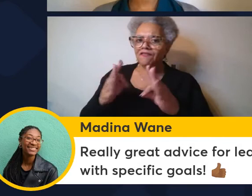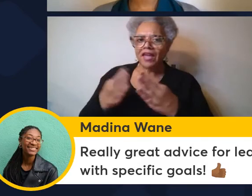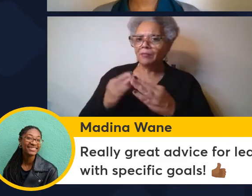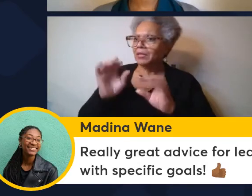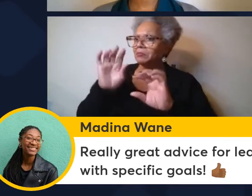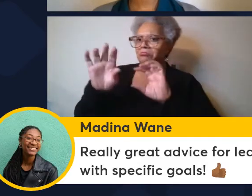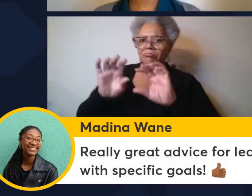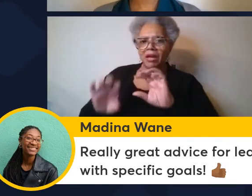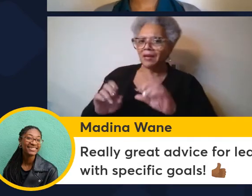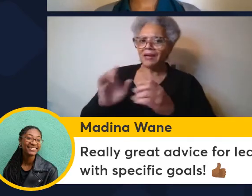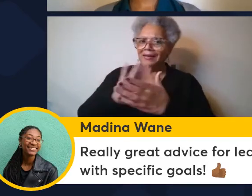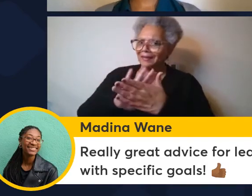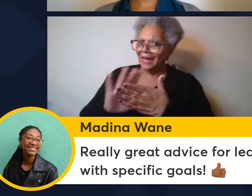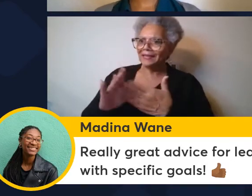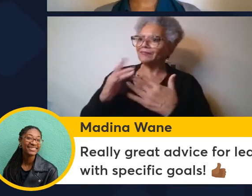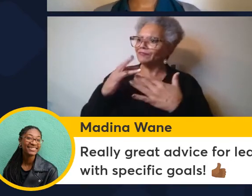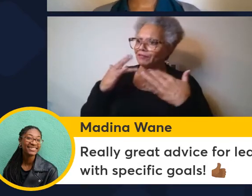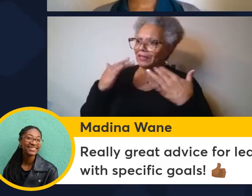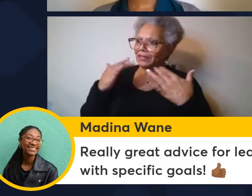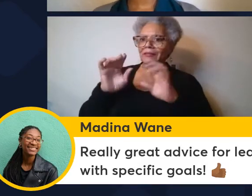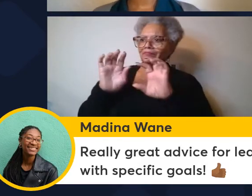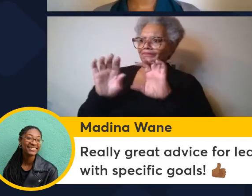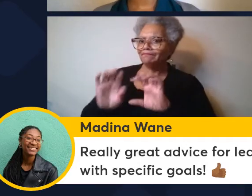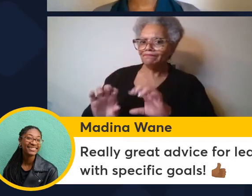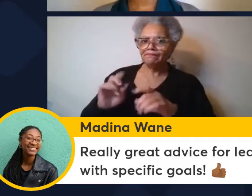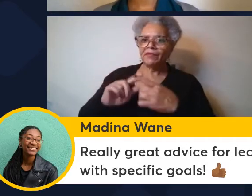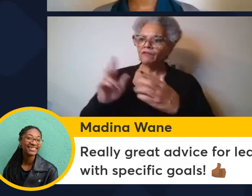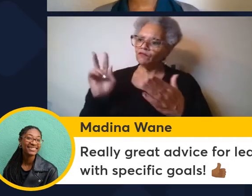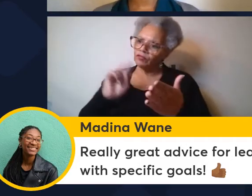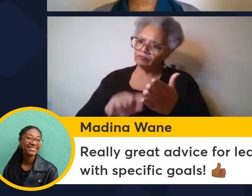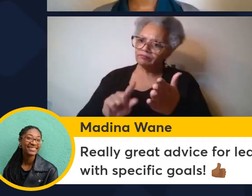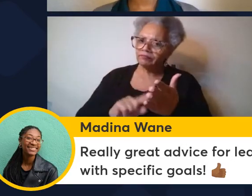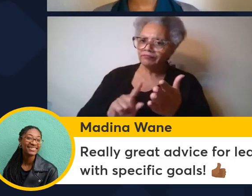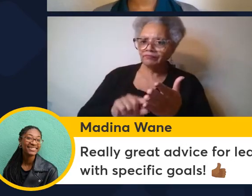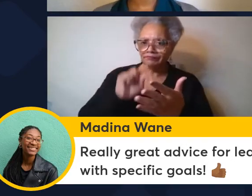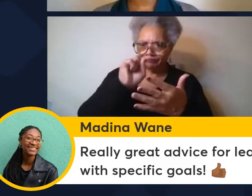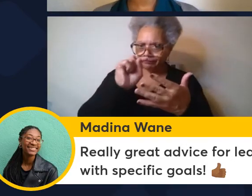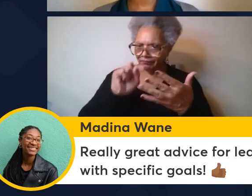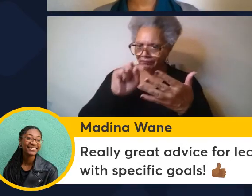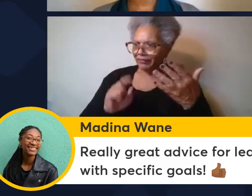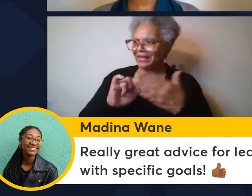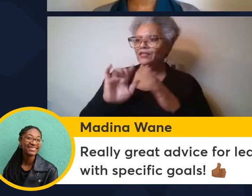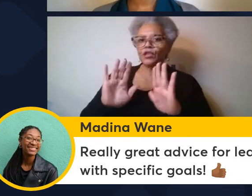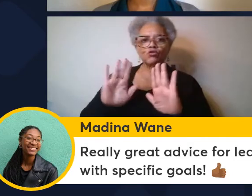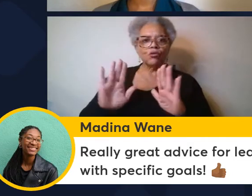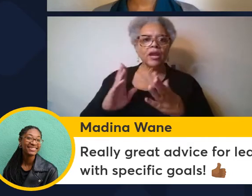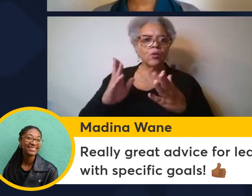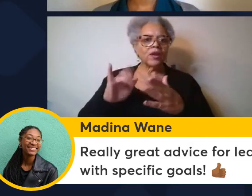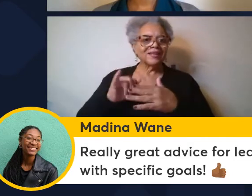looking plot for looking into this or that. I think is a great way to get into it as